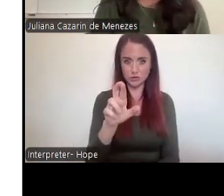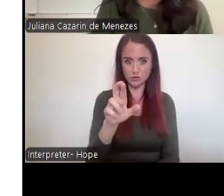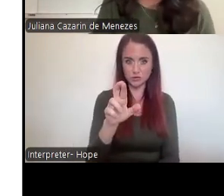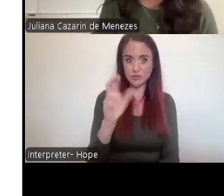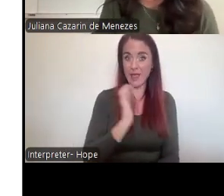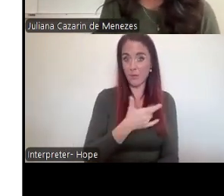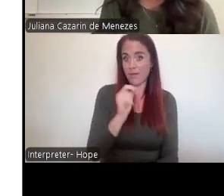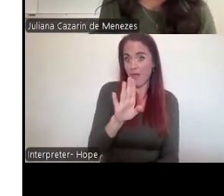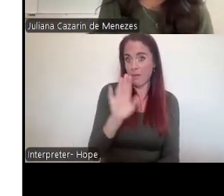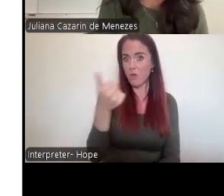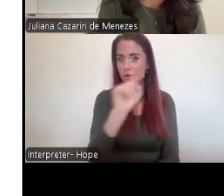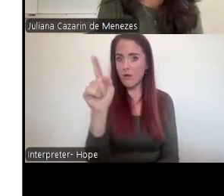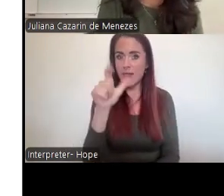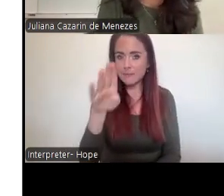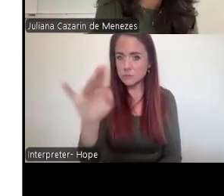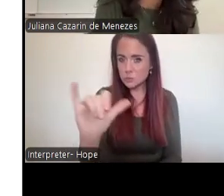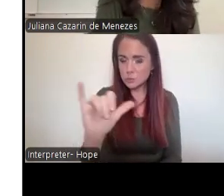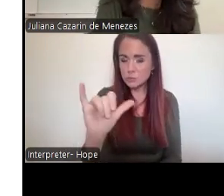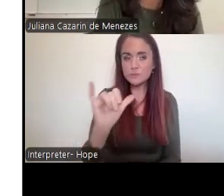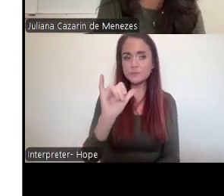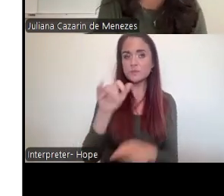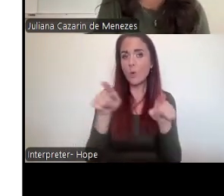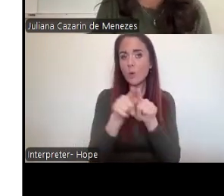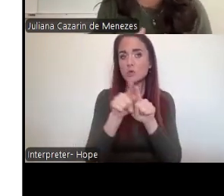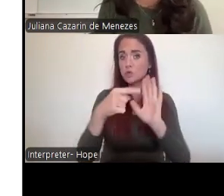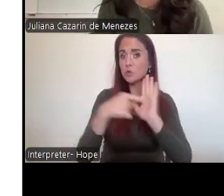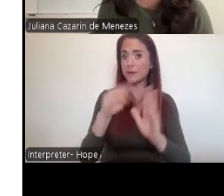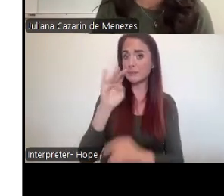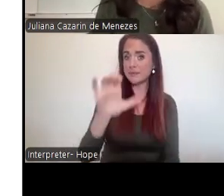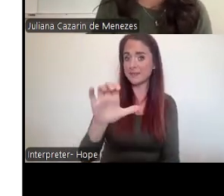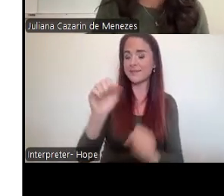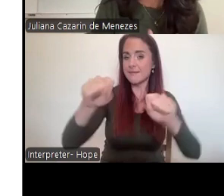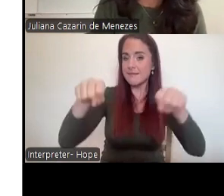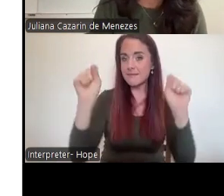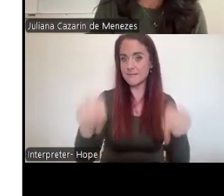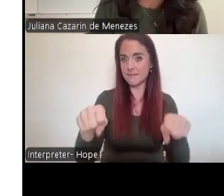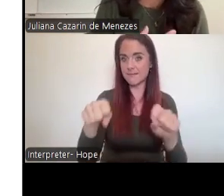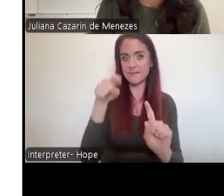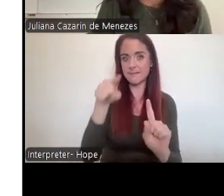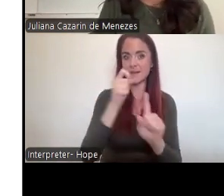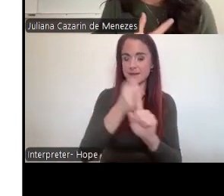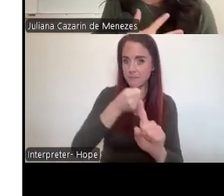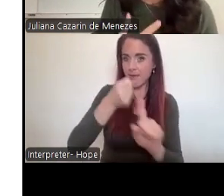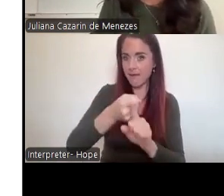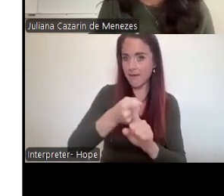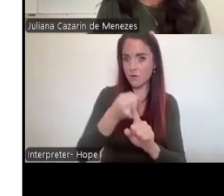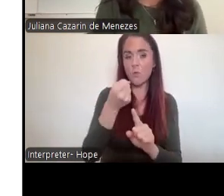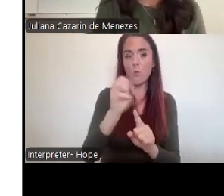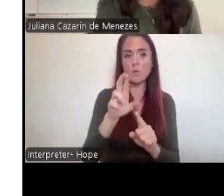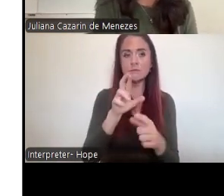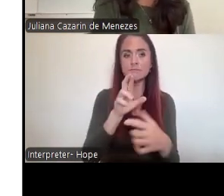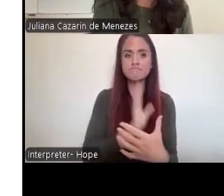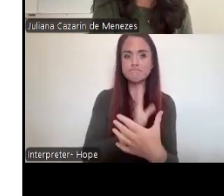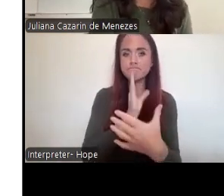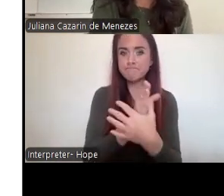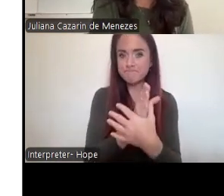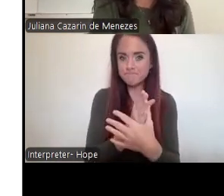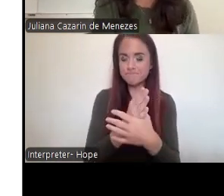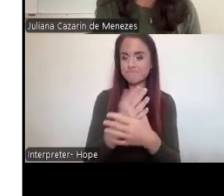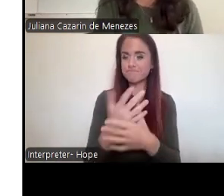and other labs also showed that meat has the ability to impact or to interfere with the